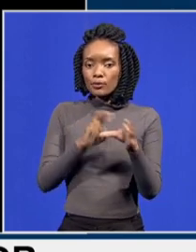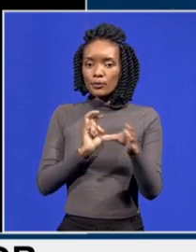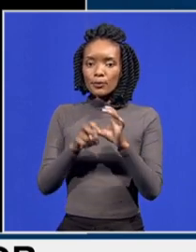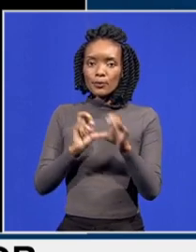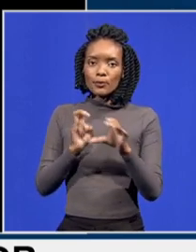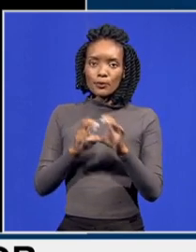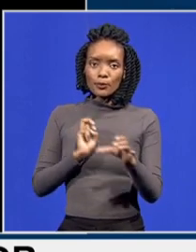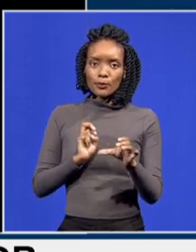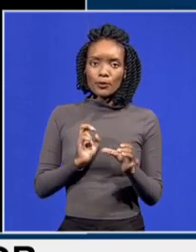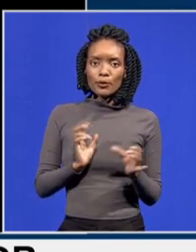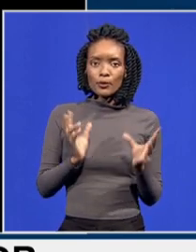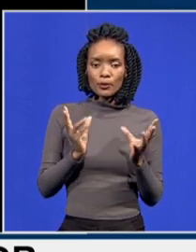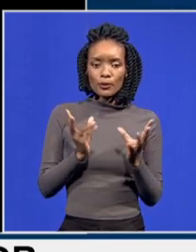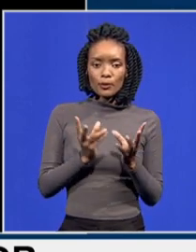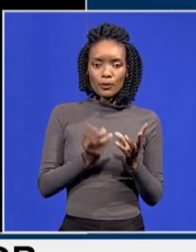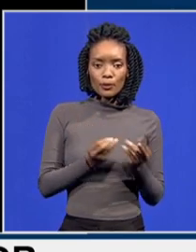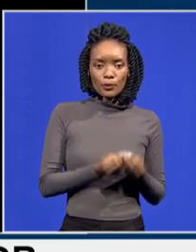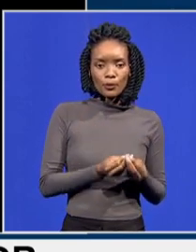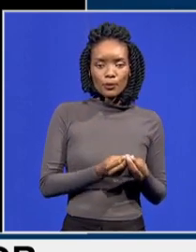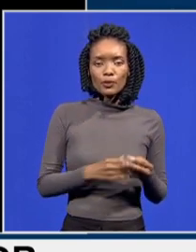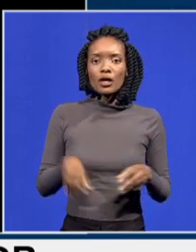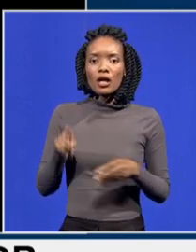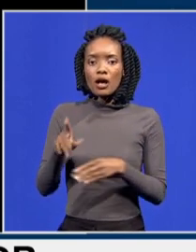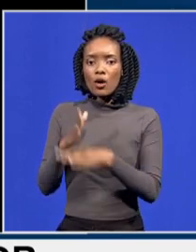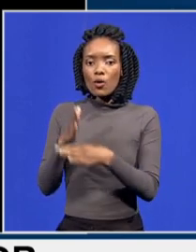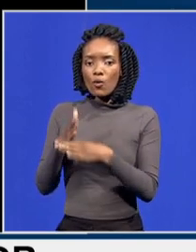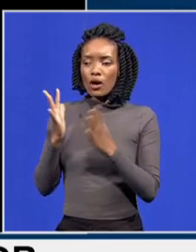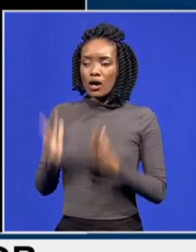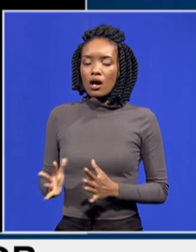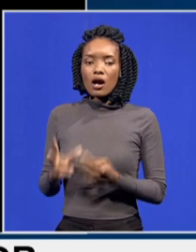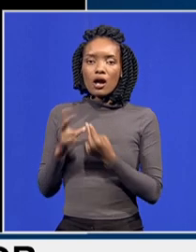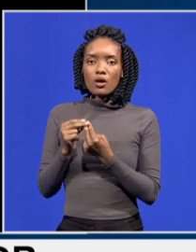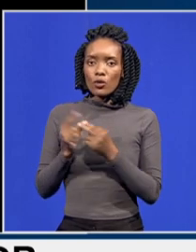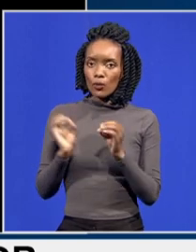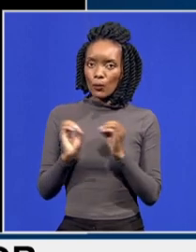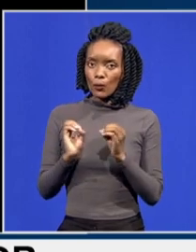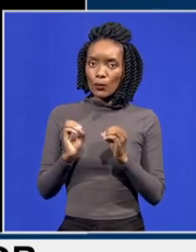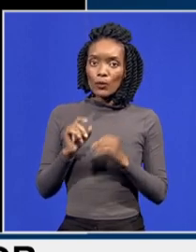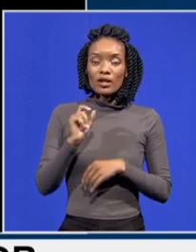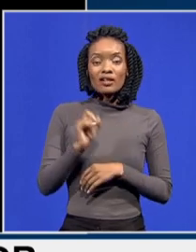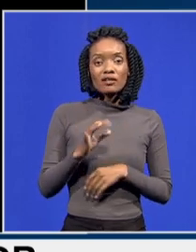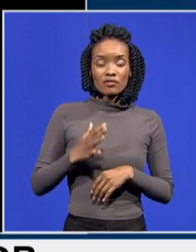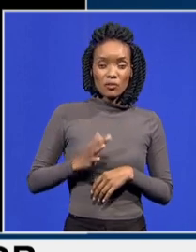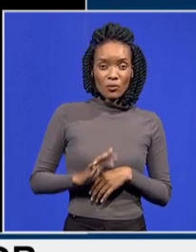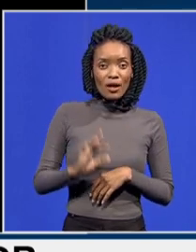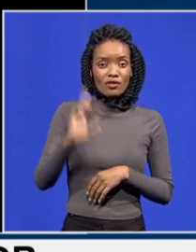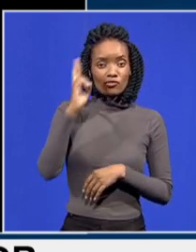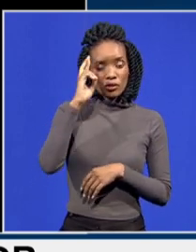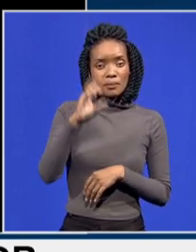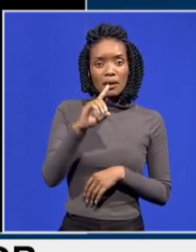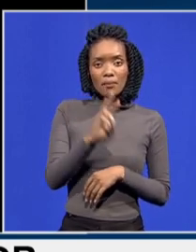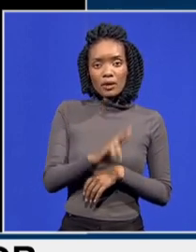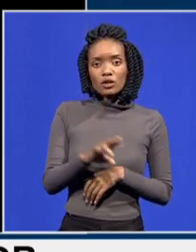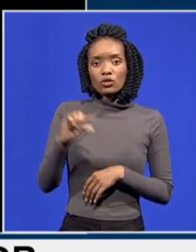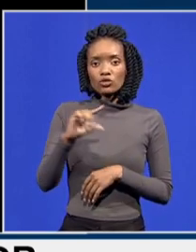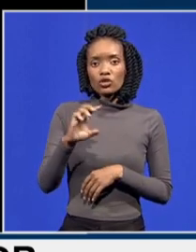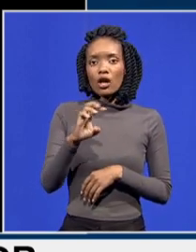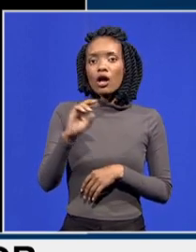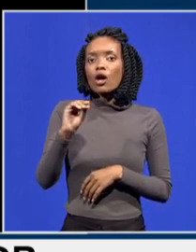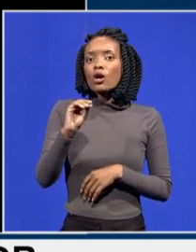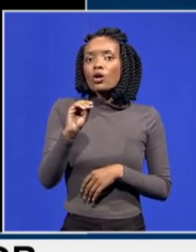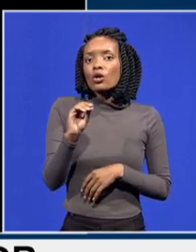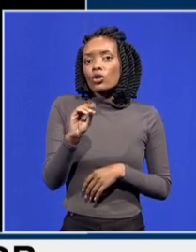of non-unionized workforce. So in remembering Dr. George, can we unite and move forward